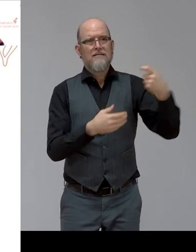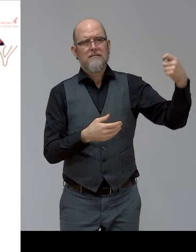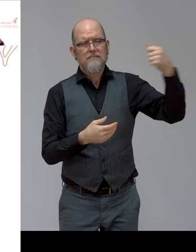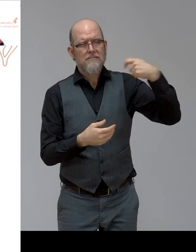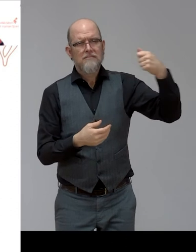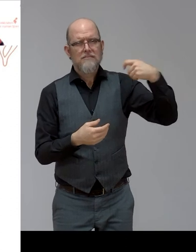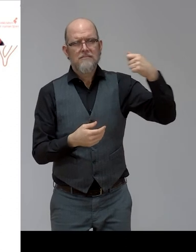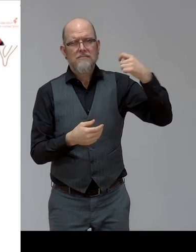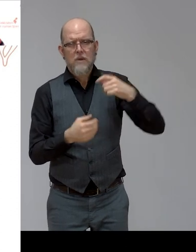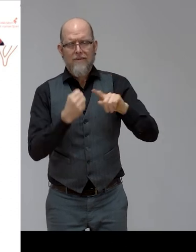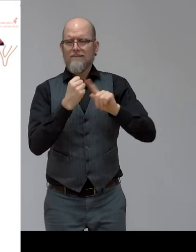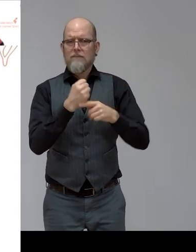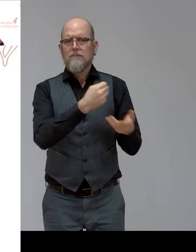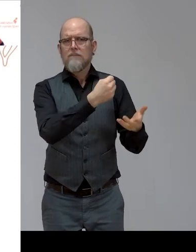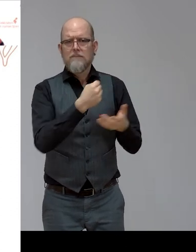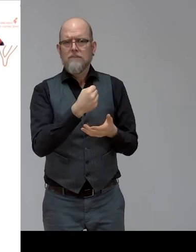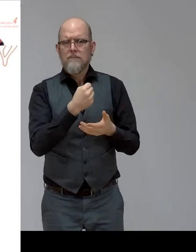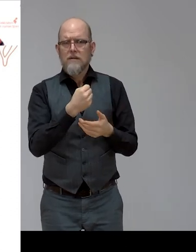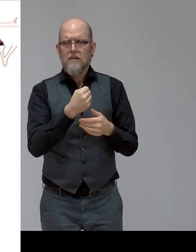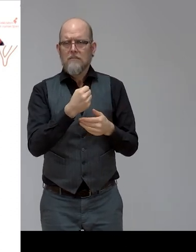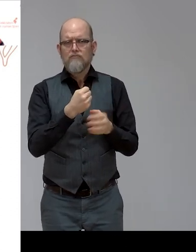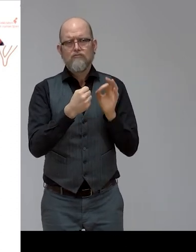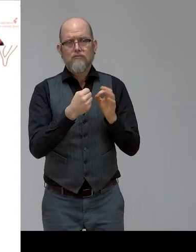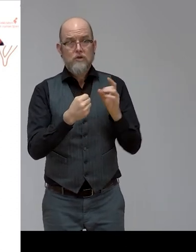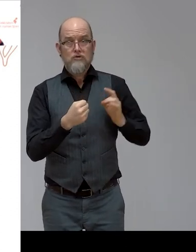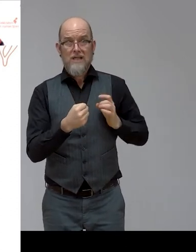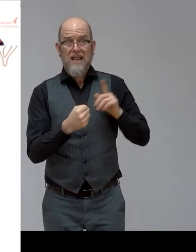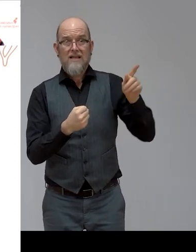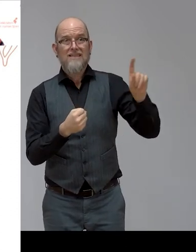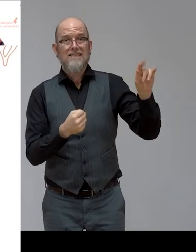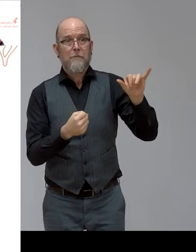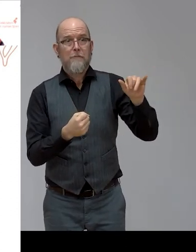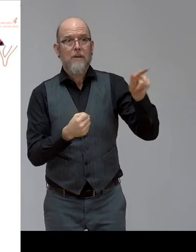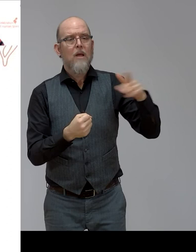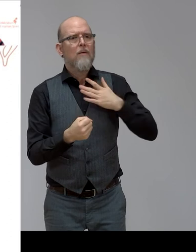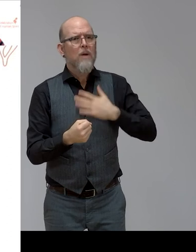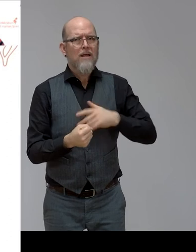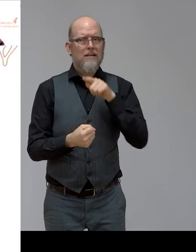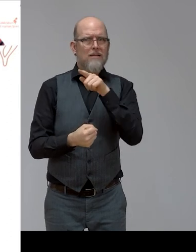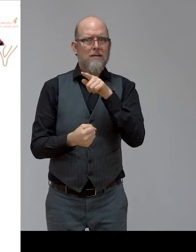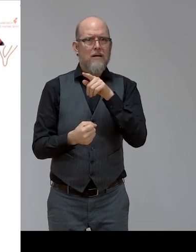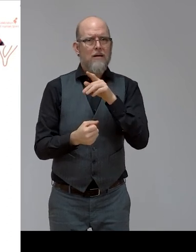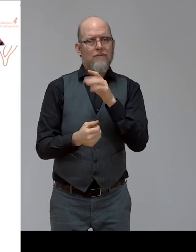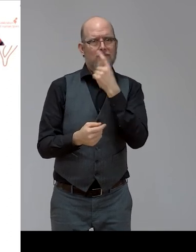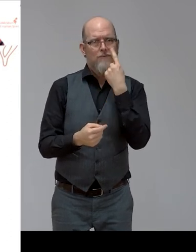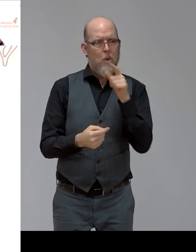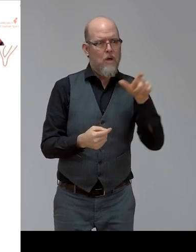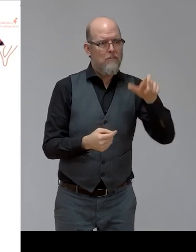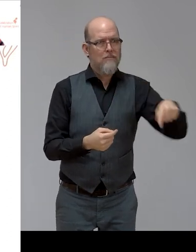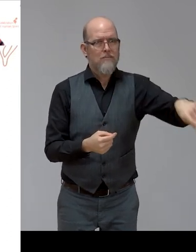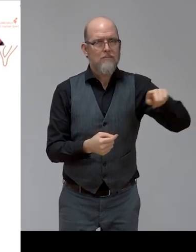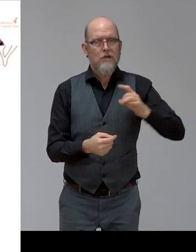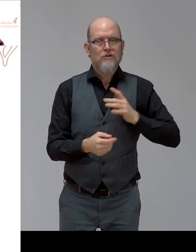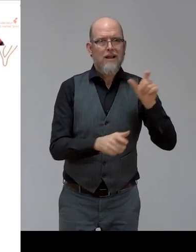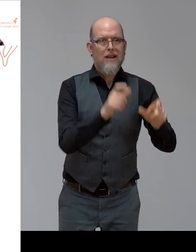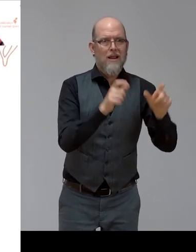Chile for the following. To localize the software and the training content to the Chilean context, build the capacities